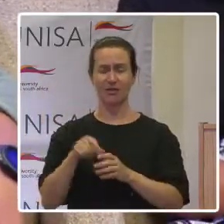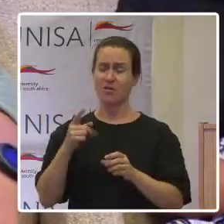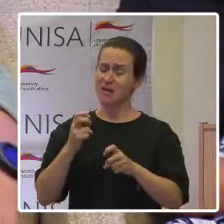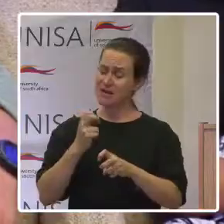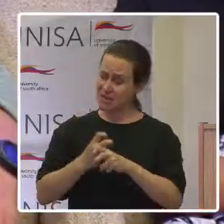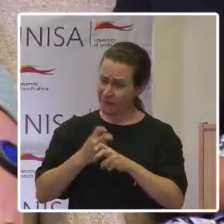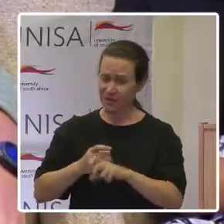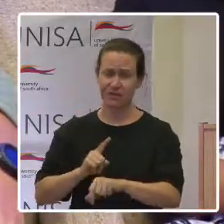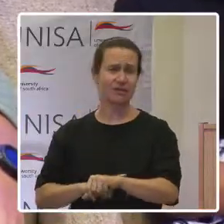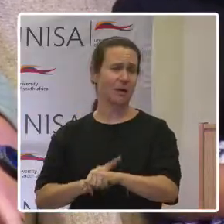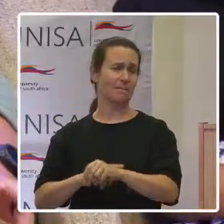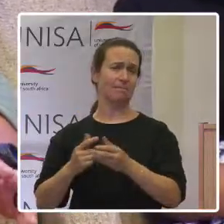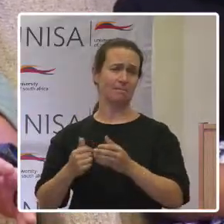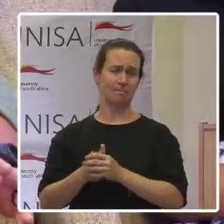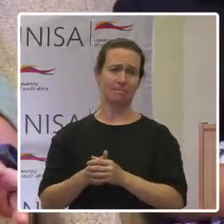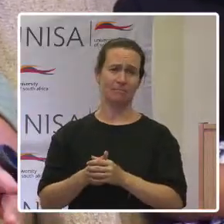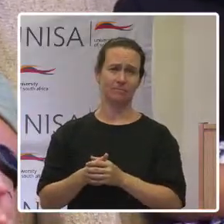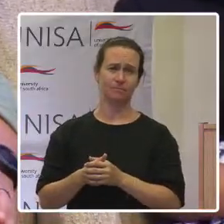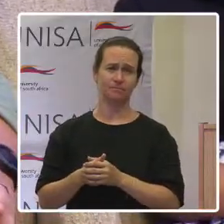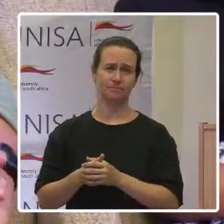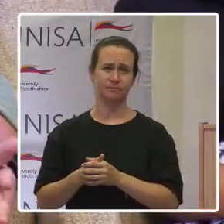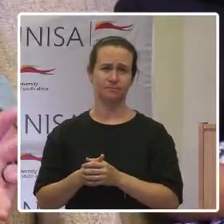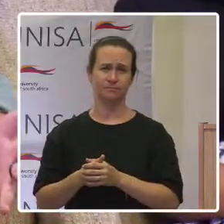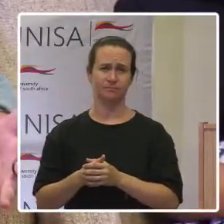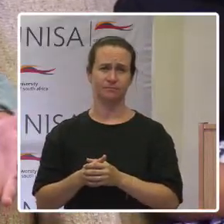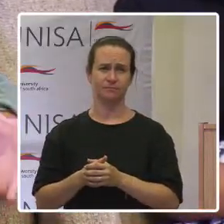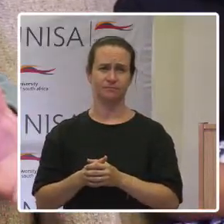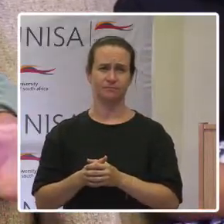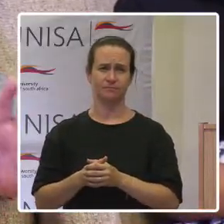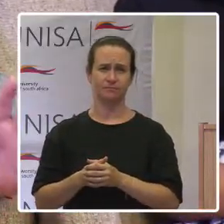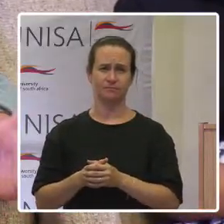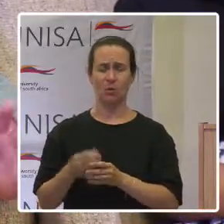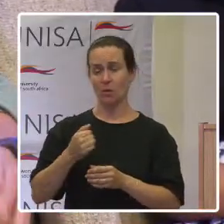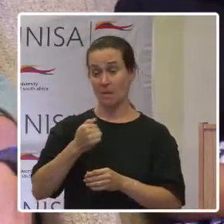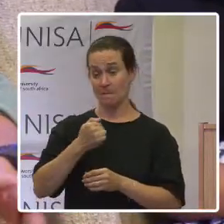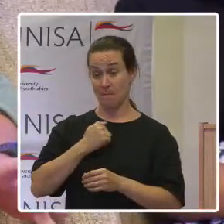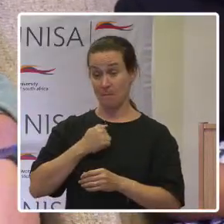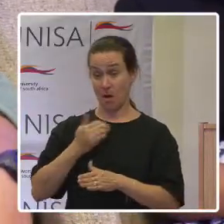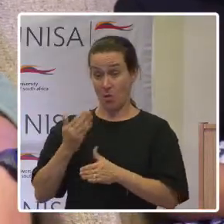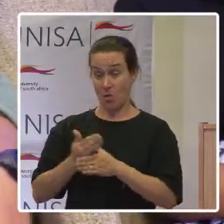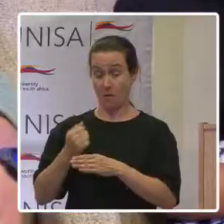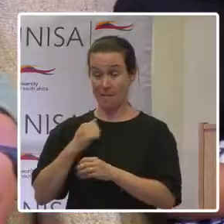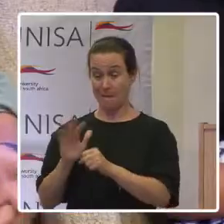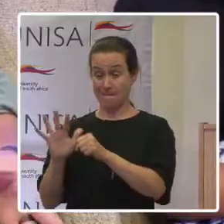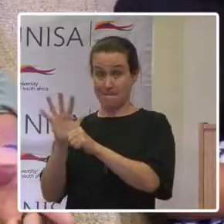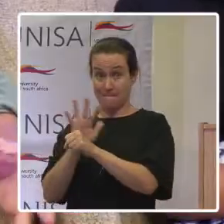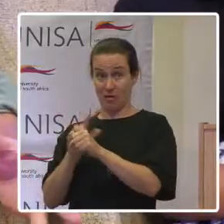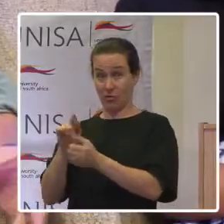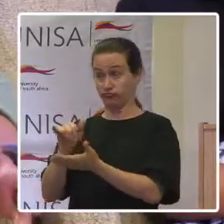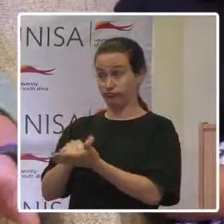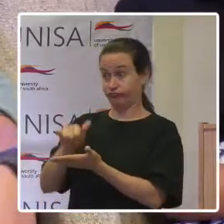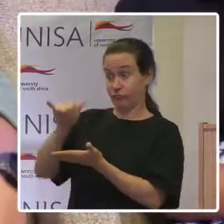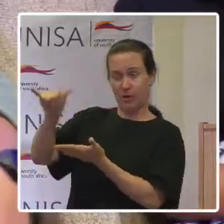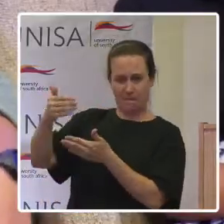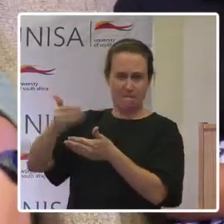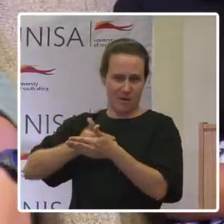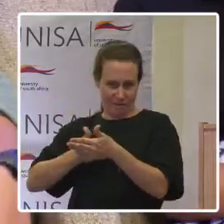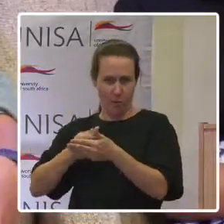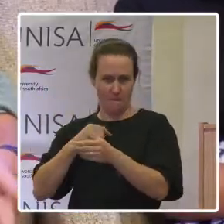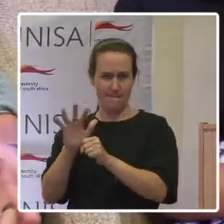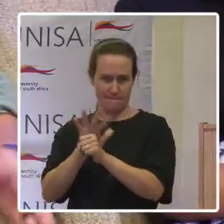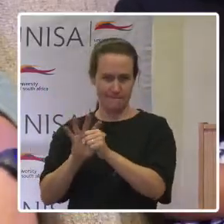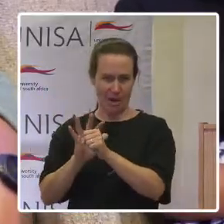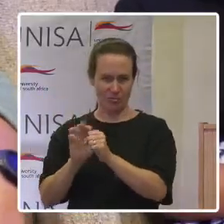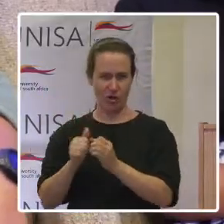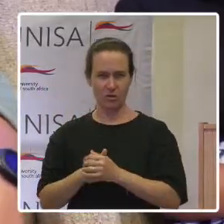times, and with my career and background in aviation prior to that on the